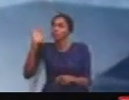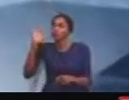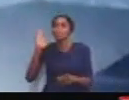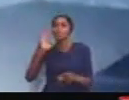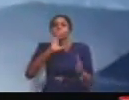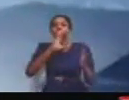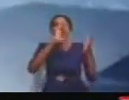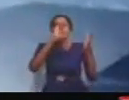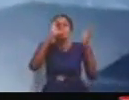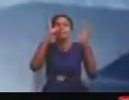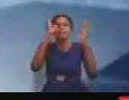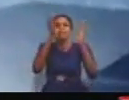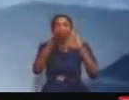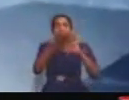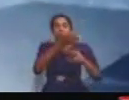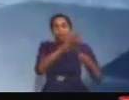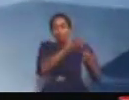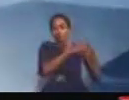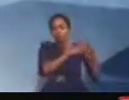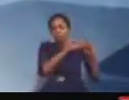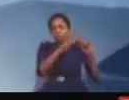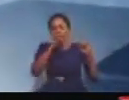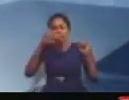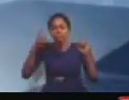Your presence,